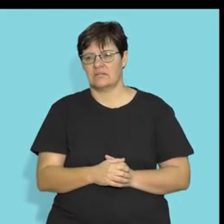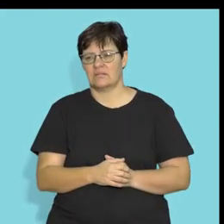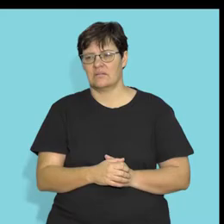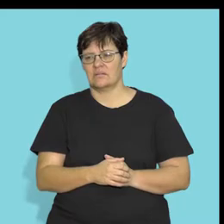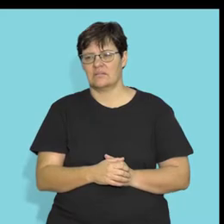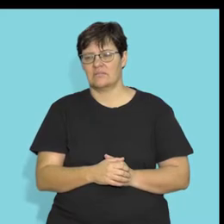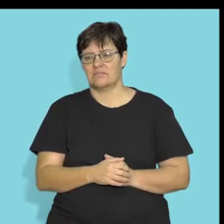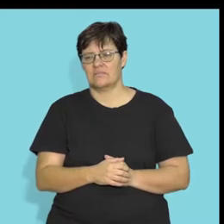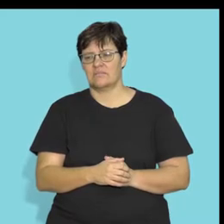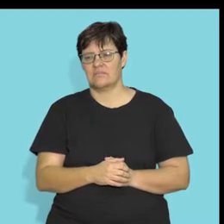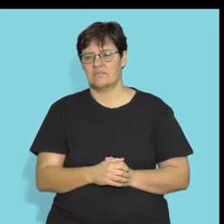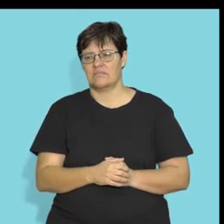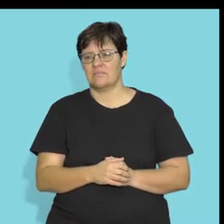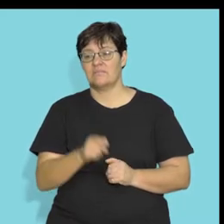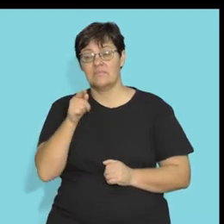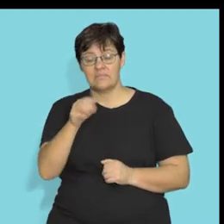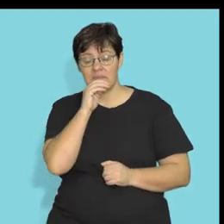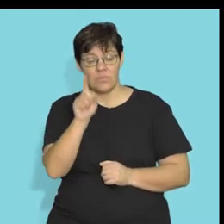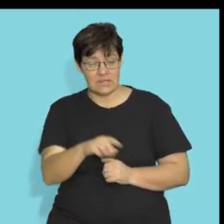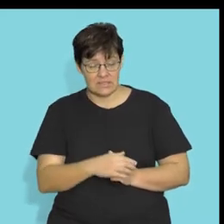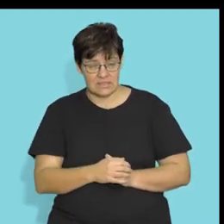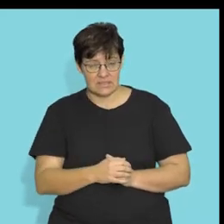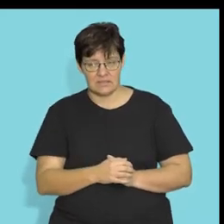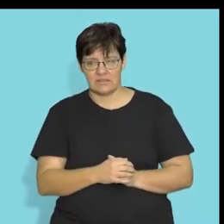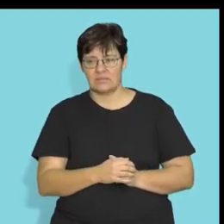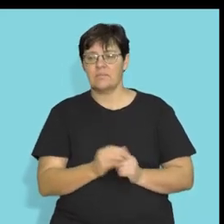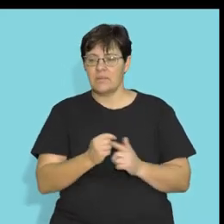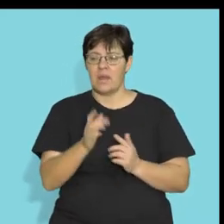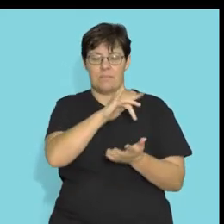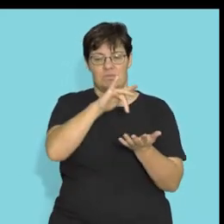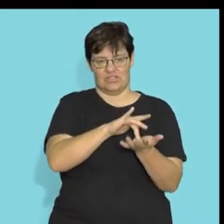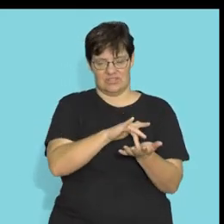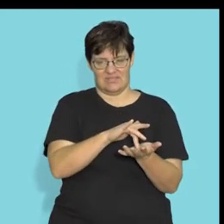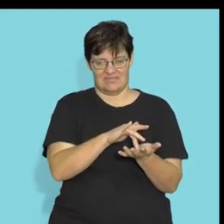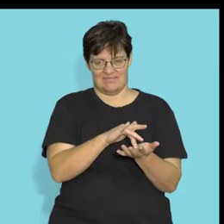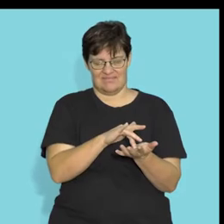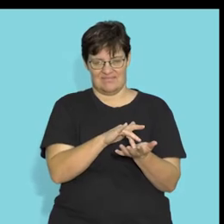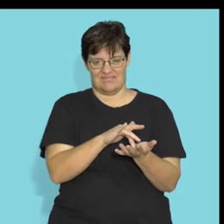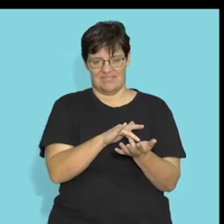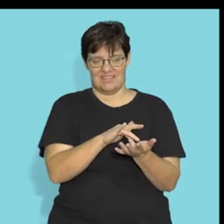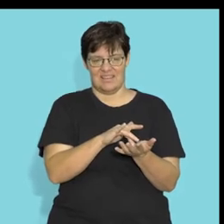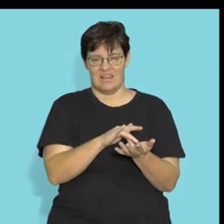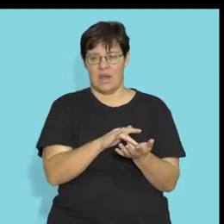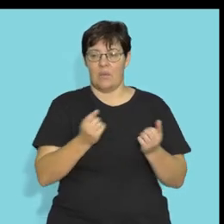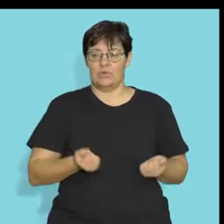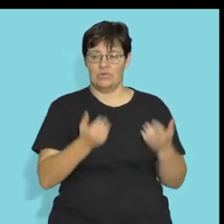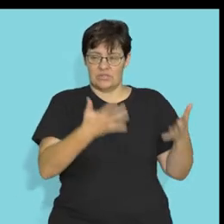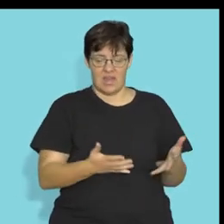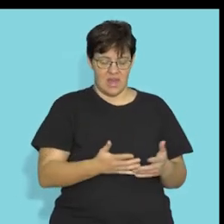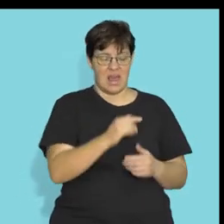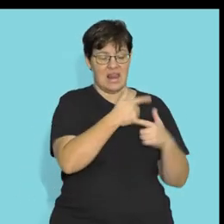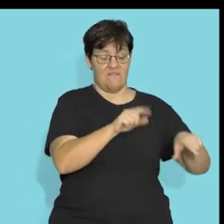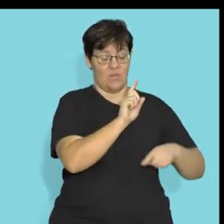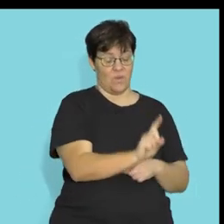mean? The trophic level essentially points to the position an individual or an organism has